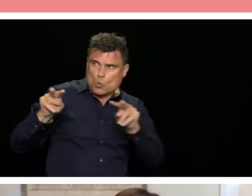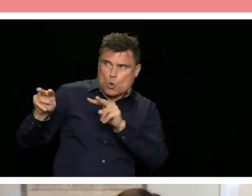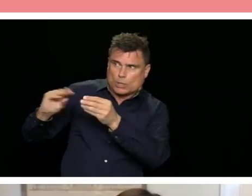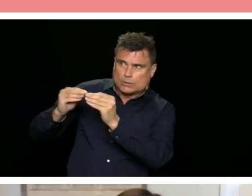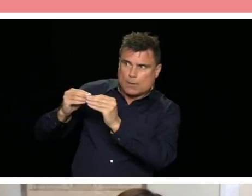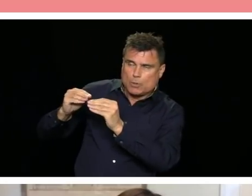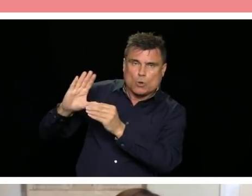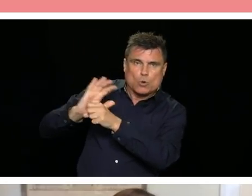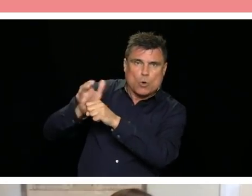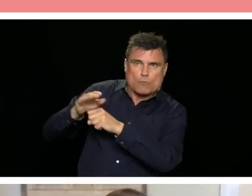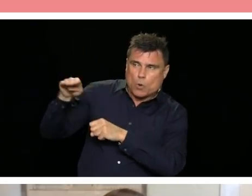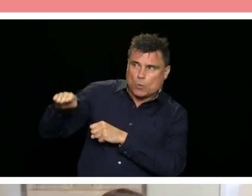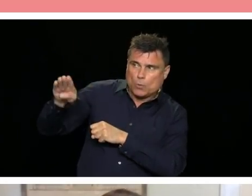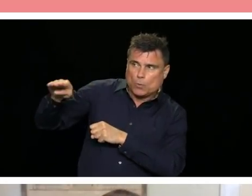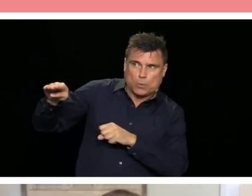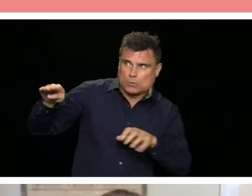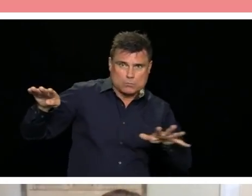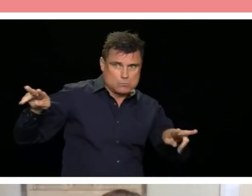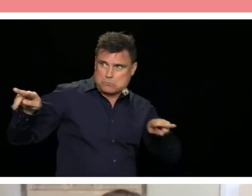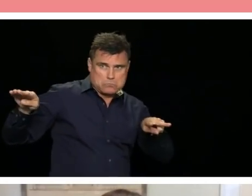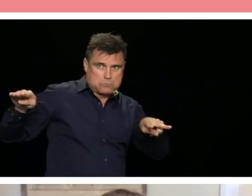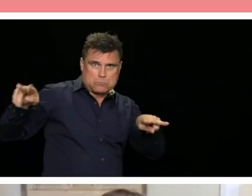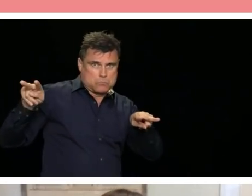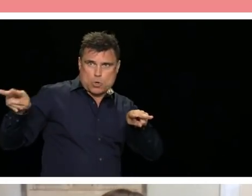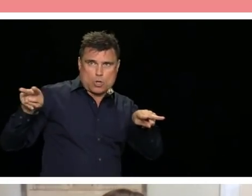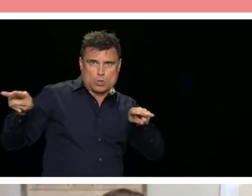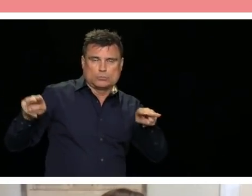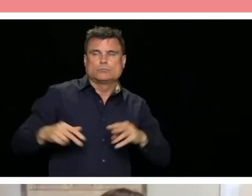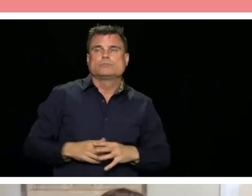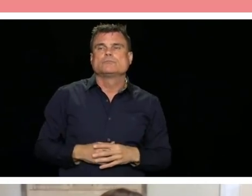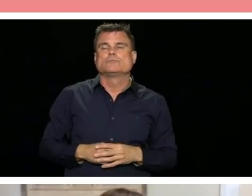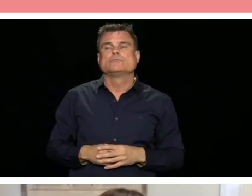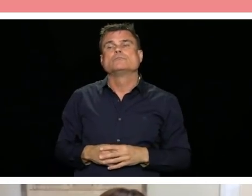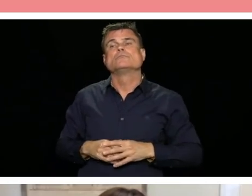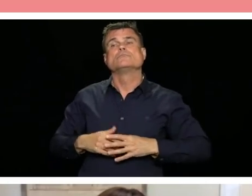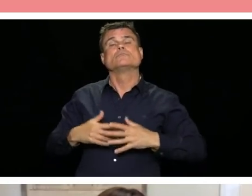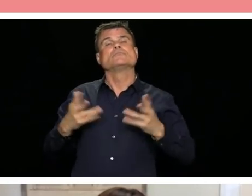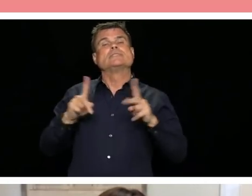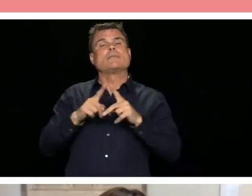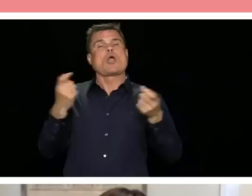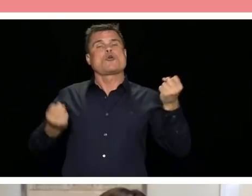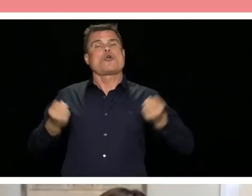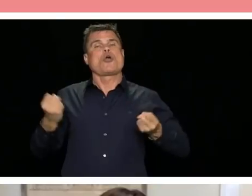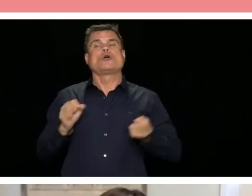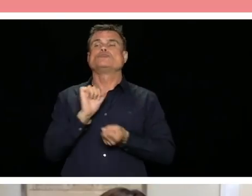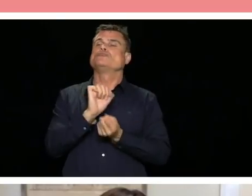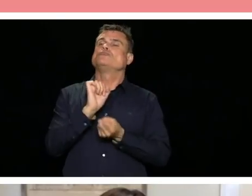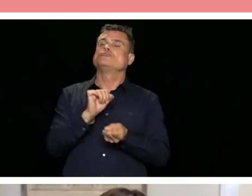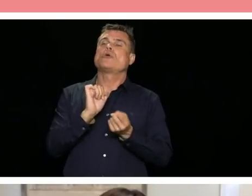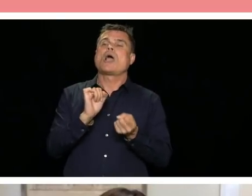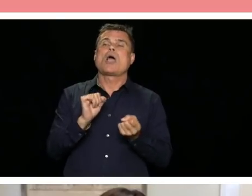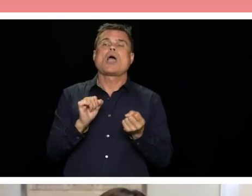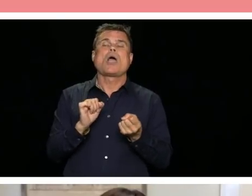We're in control. We wasn't that way 3 months ago, but I think we're in a good position now to be in